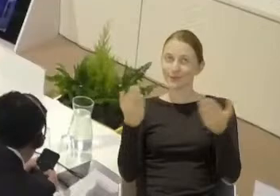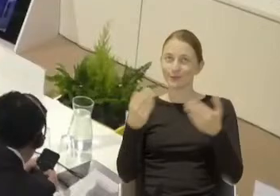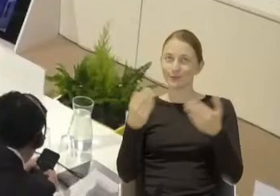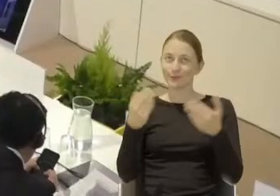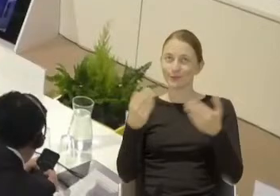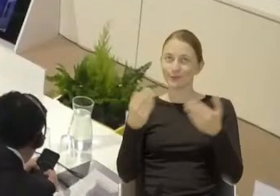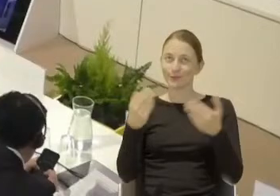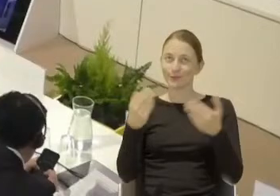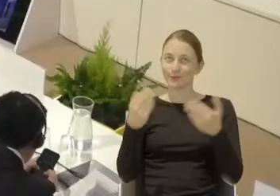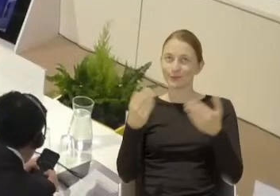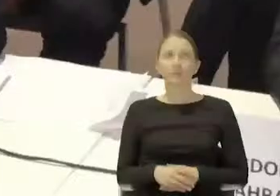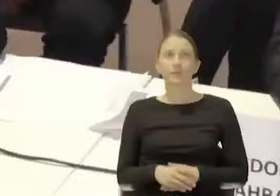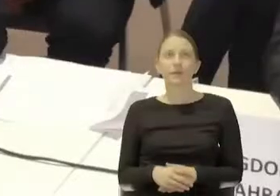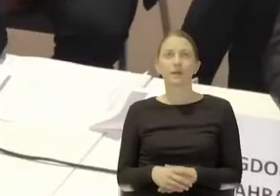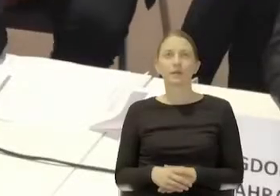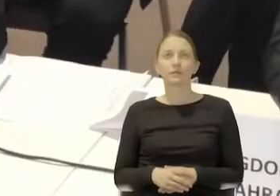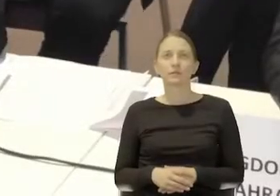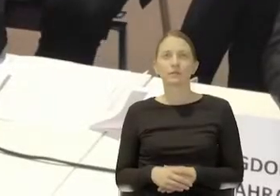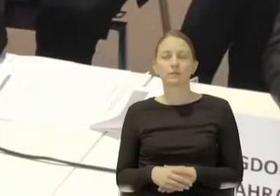Bueno, buenas tardes a todos.